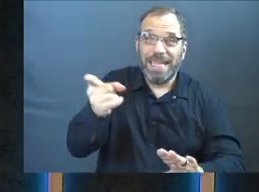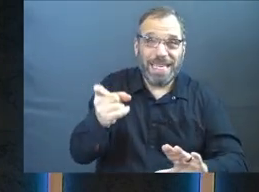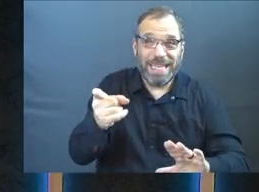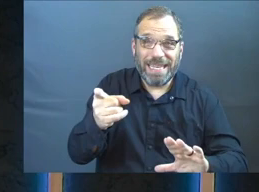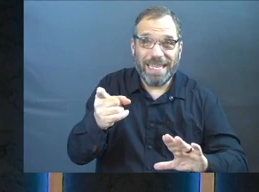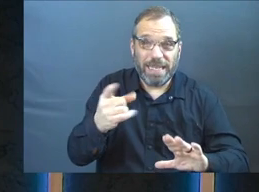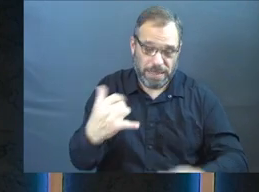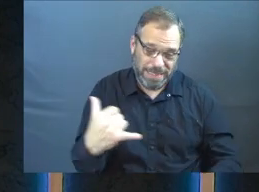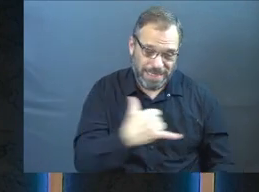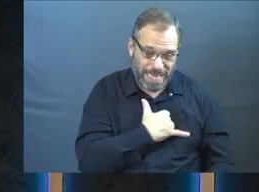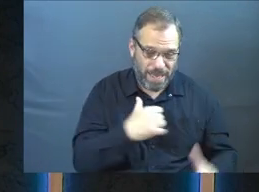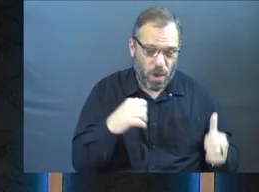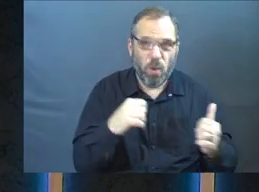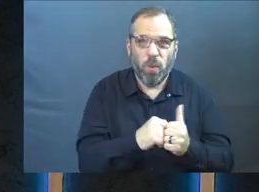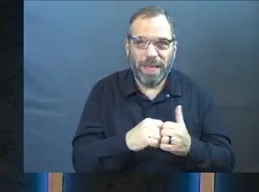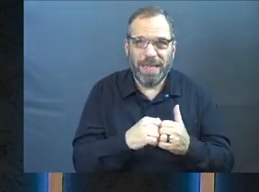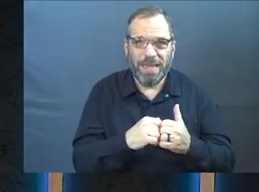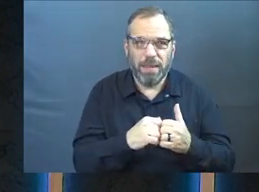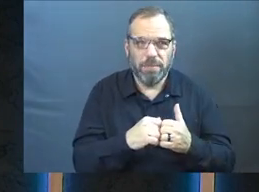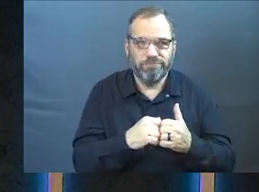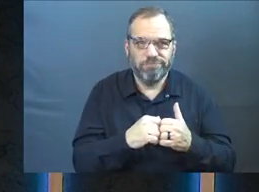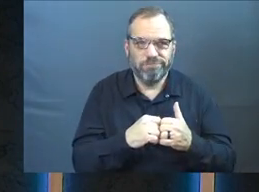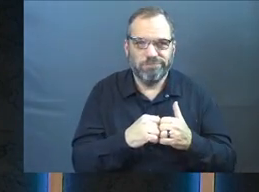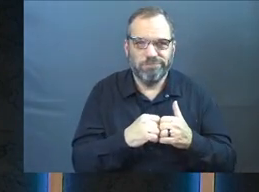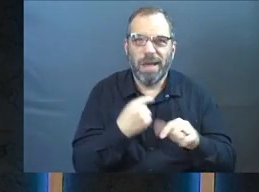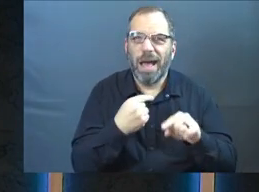not dwell there with a rival present.